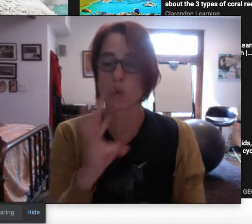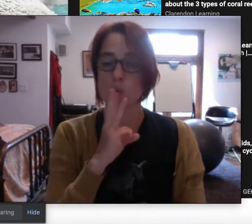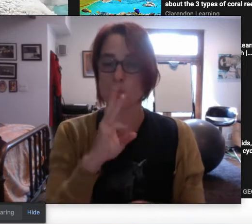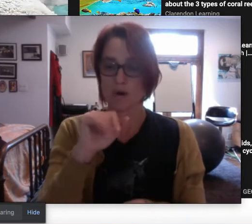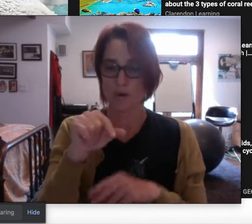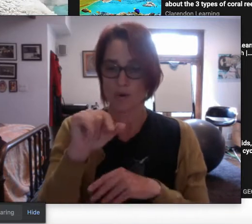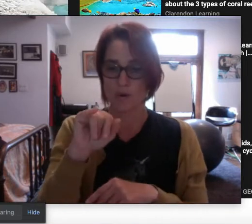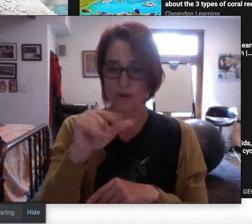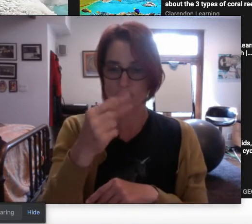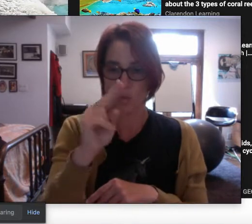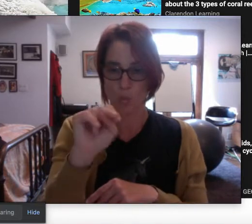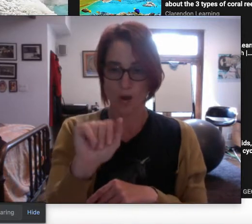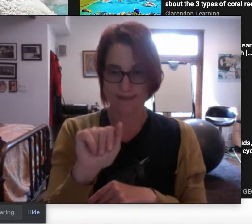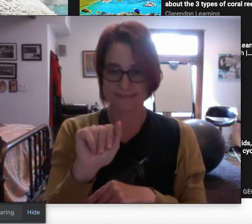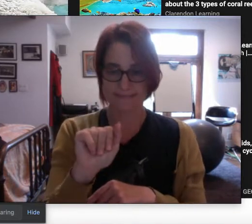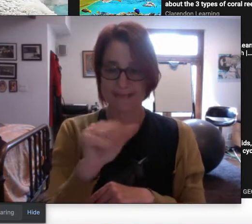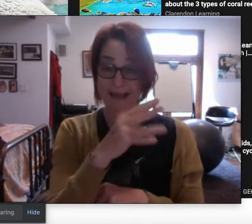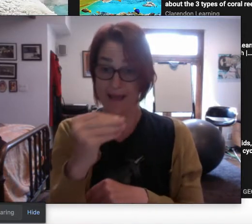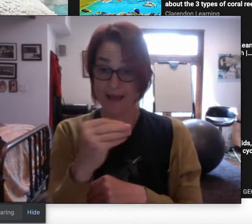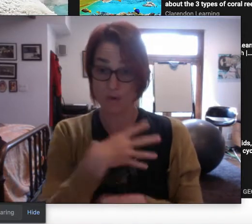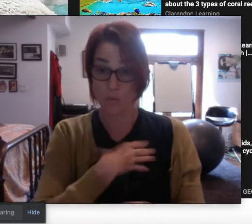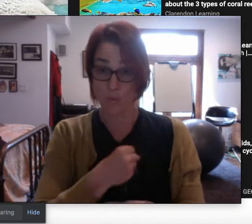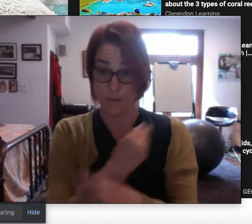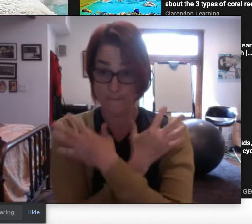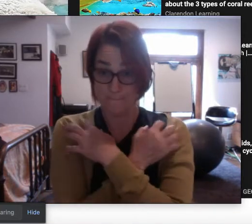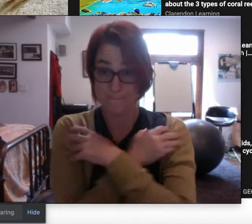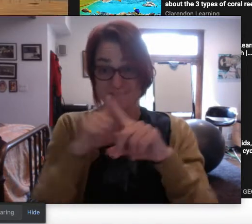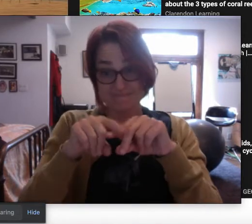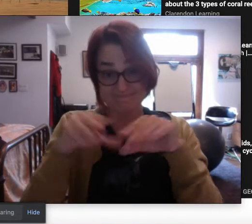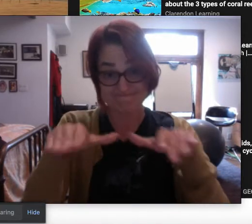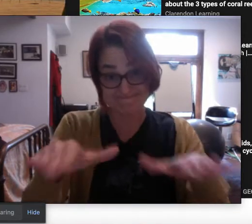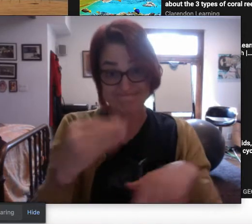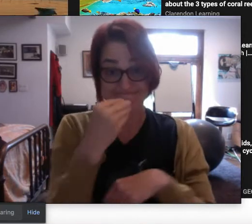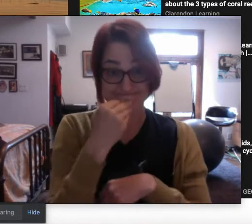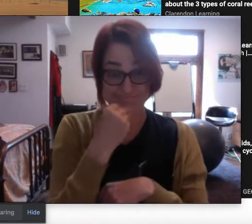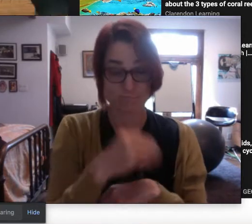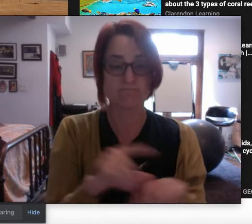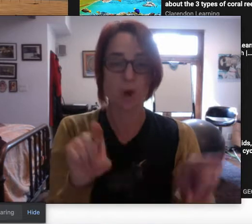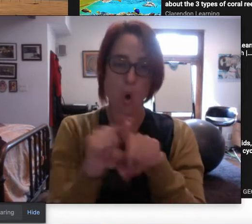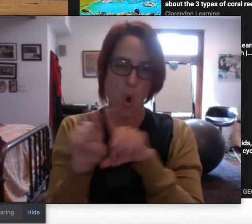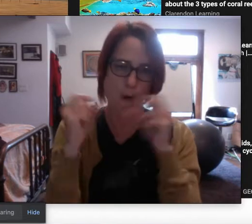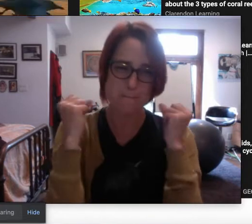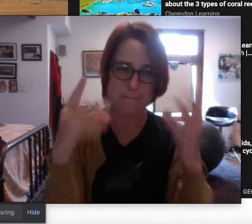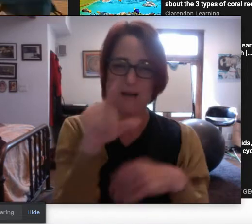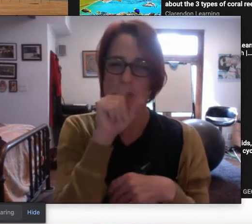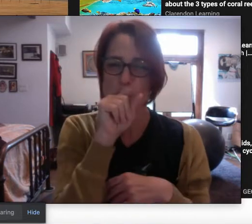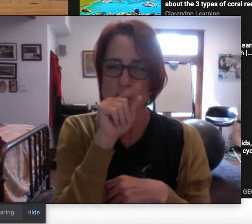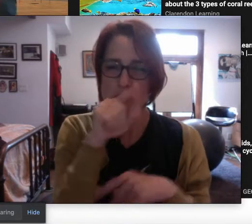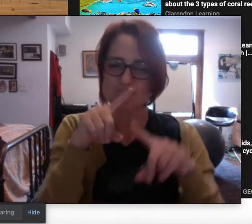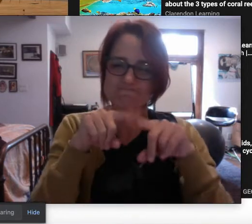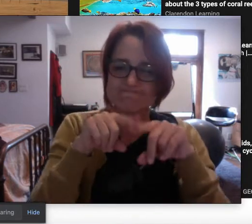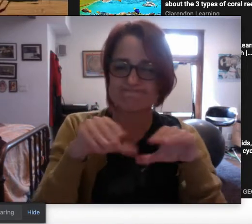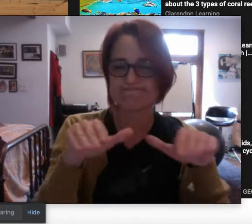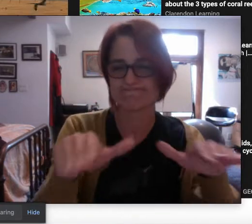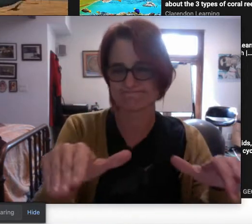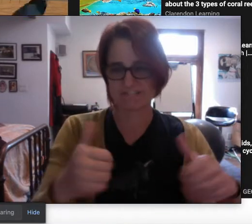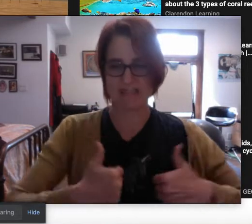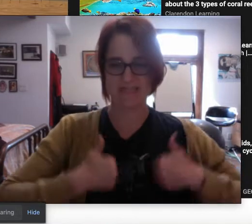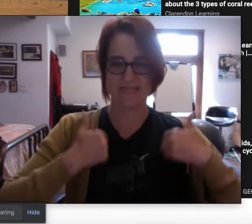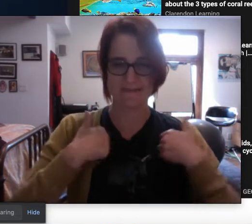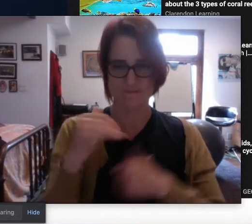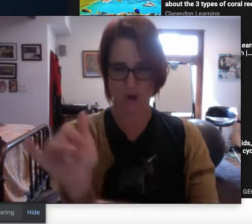and polar bears depend on the ocean for their food. There are also many seabirds that rely on the ocean for